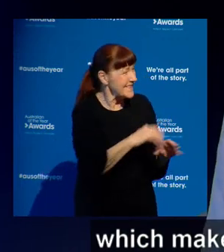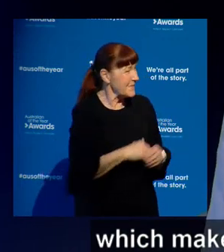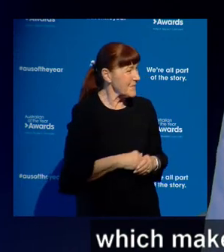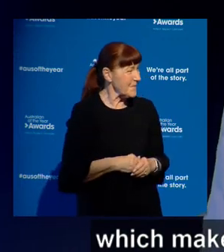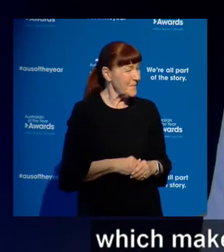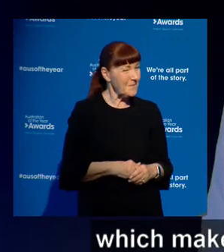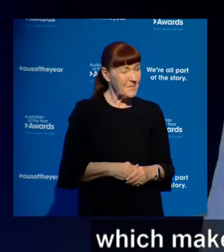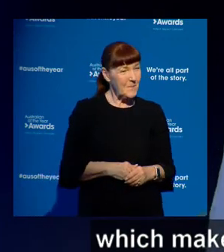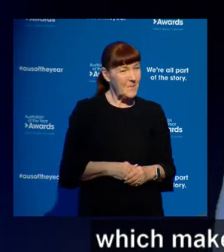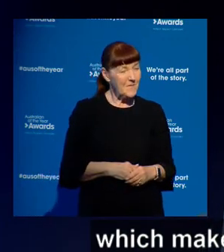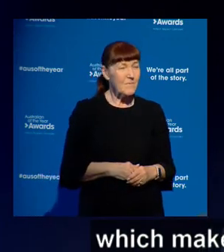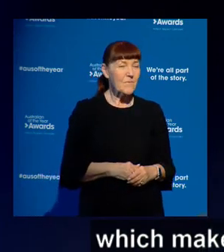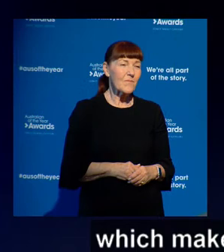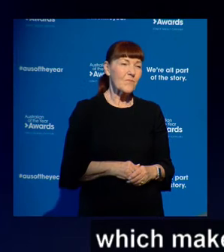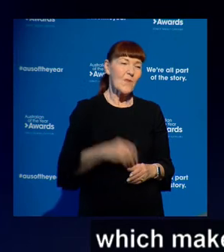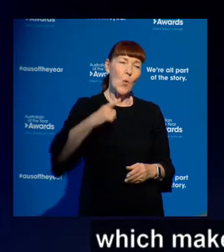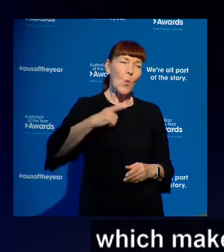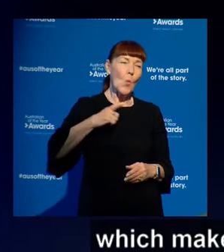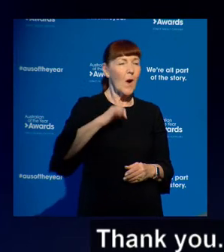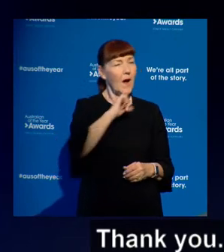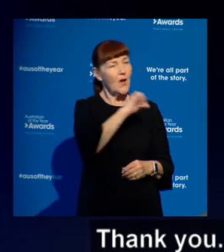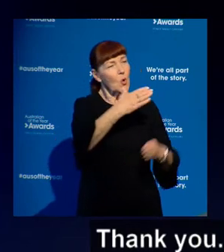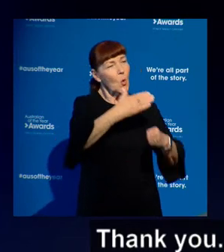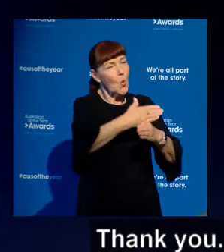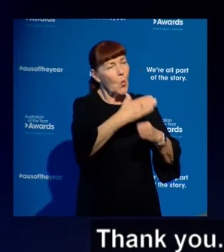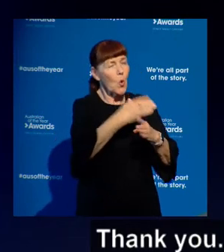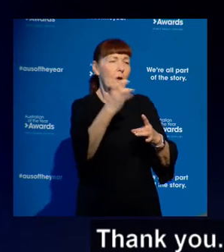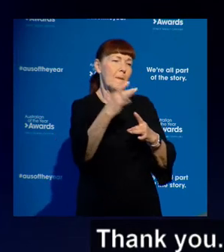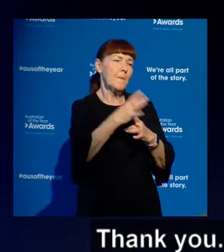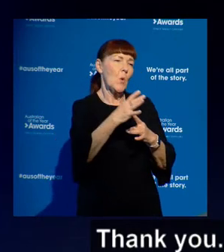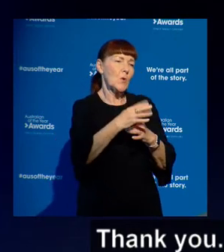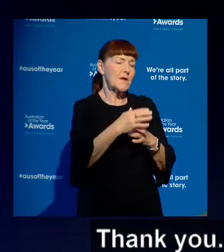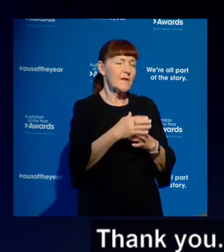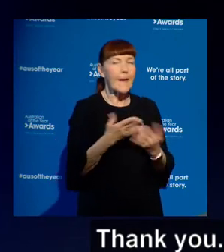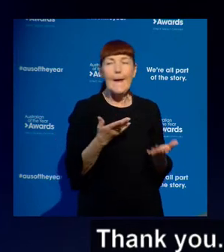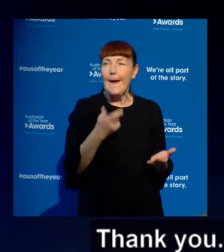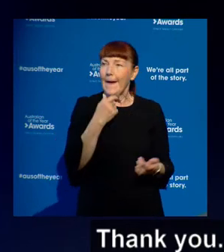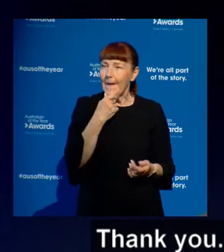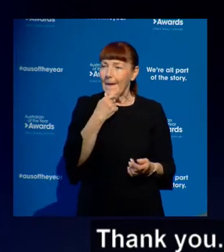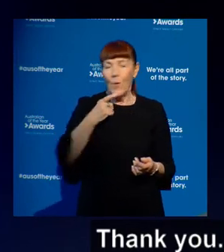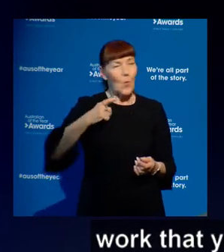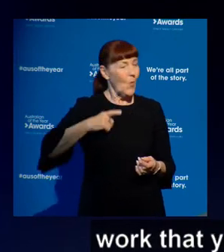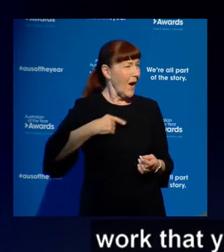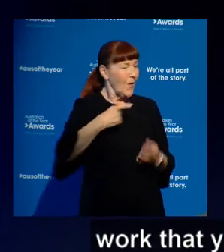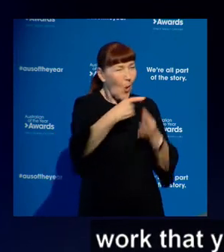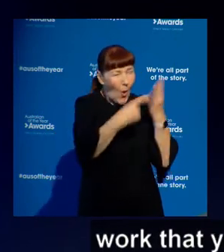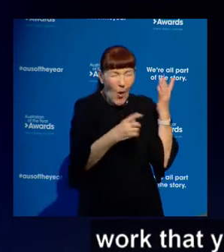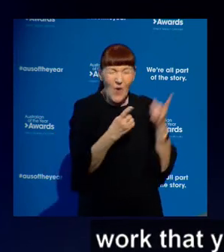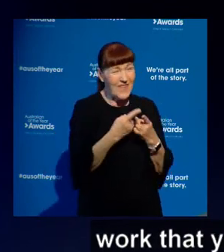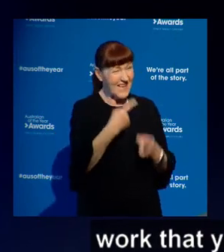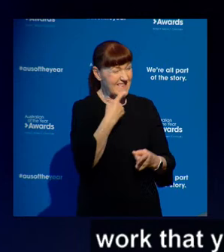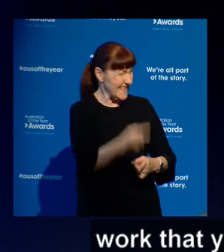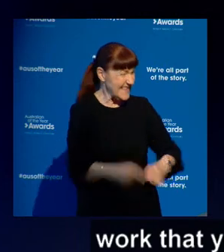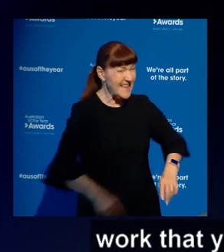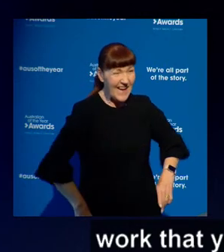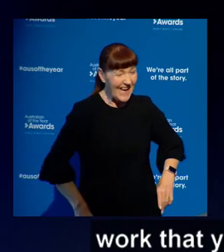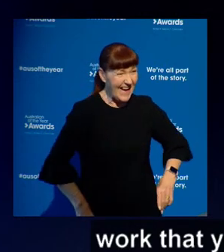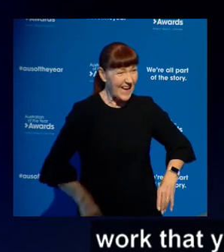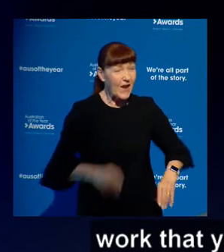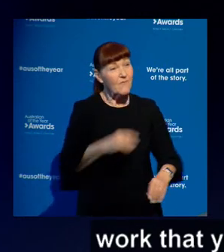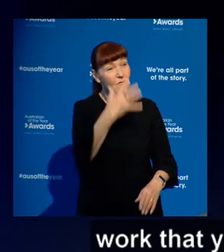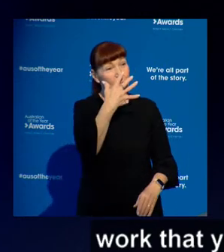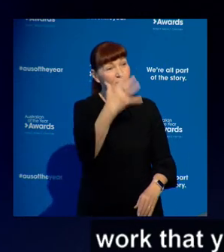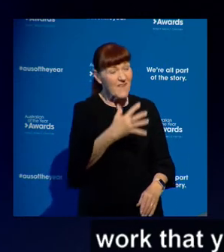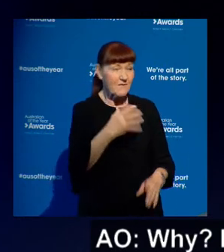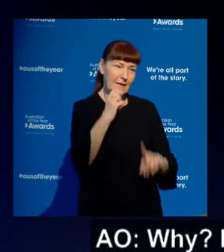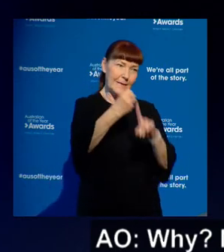Why is the work that you do so important, Patricia? Why? Yes. For all the things that I've just said. I've spent my life since I was